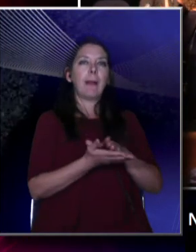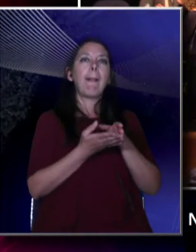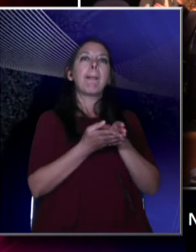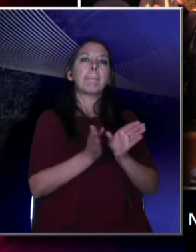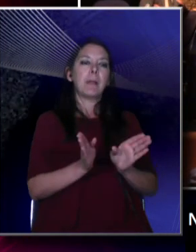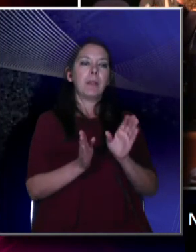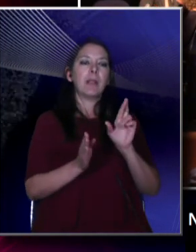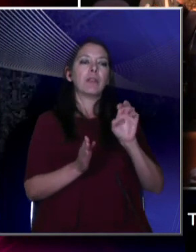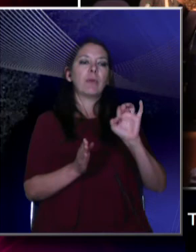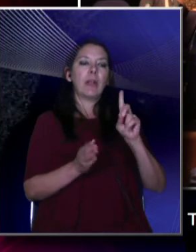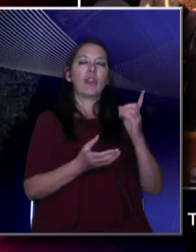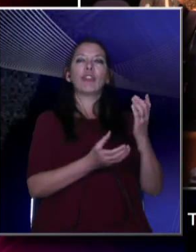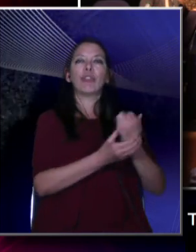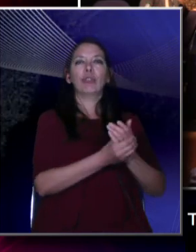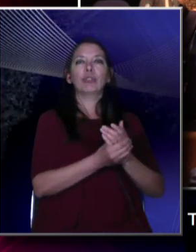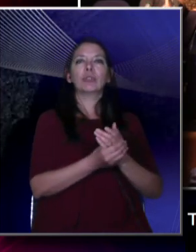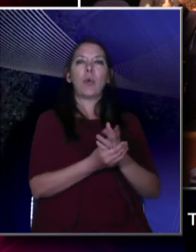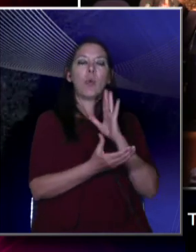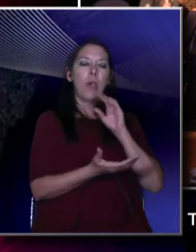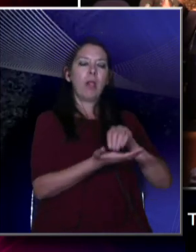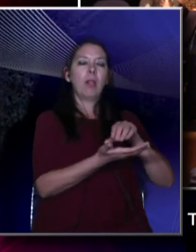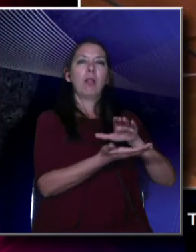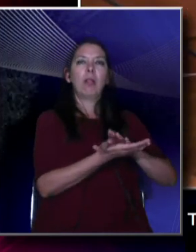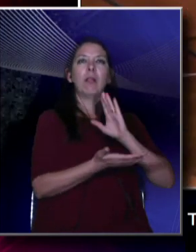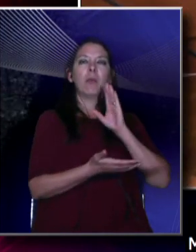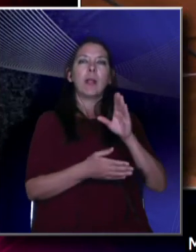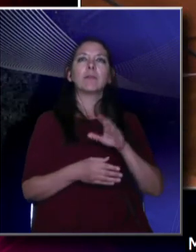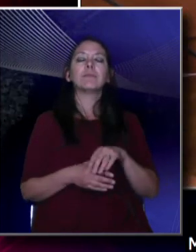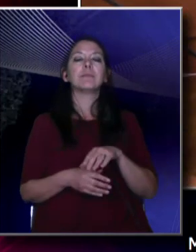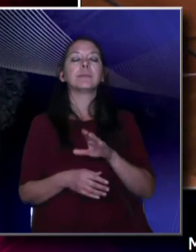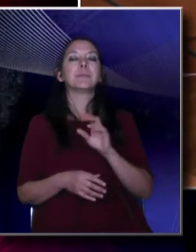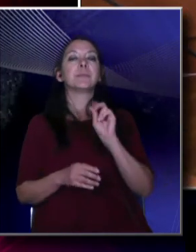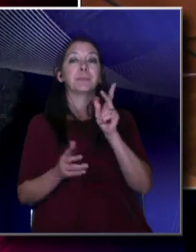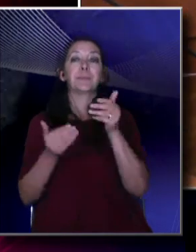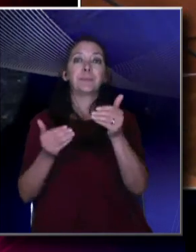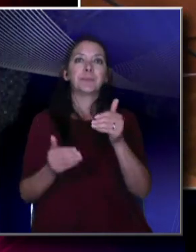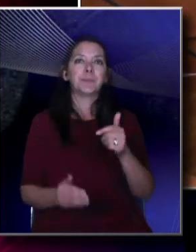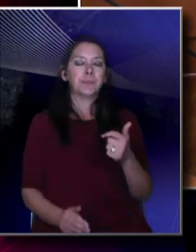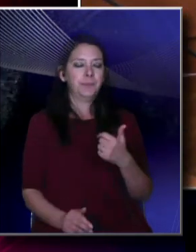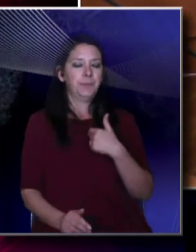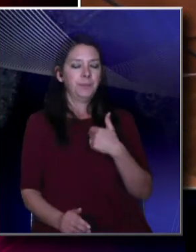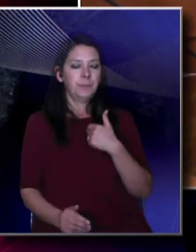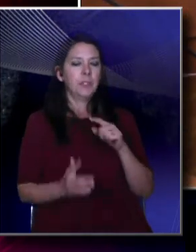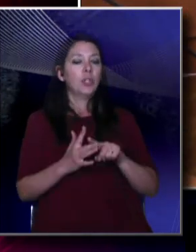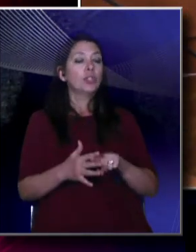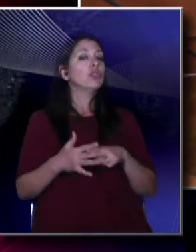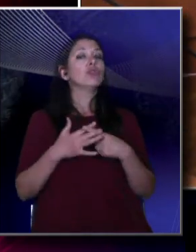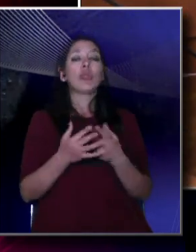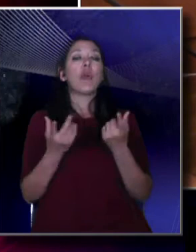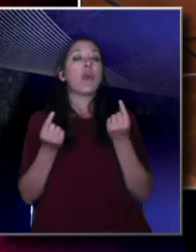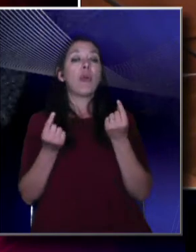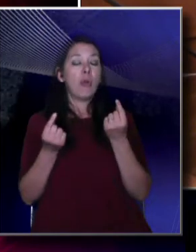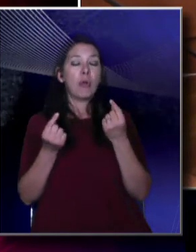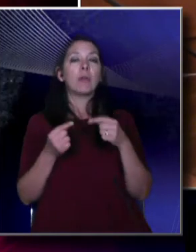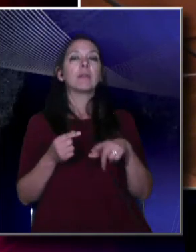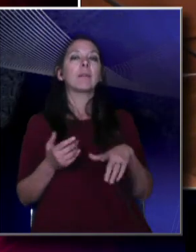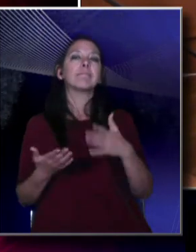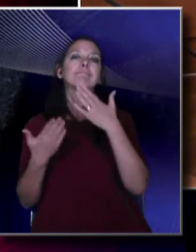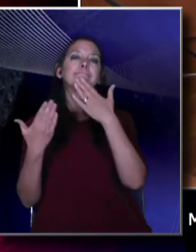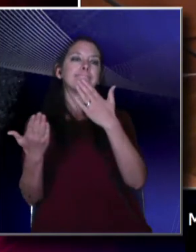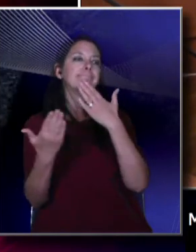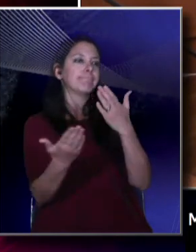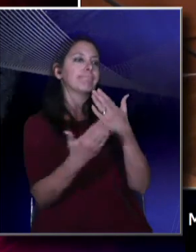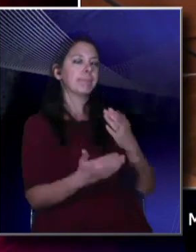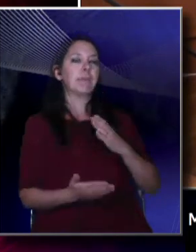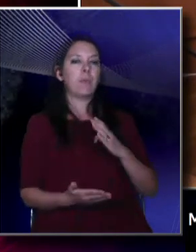documentation of it. Gina, I'm going to give you 3 minutes. Please proceed. I would like to just start by thanking the members of the board for